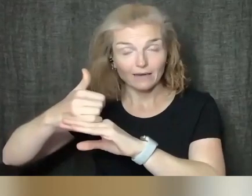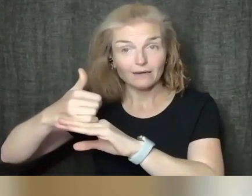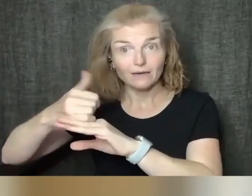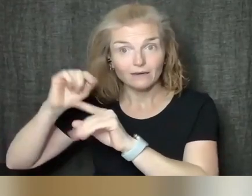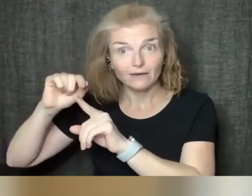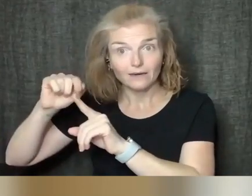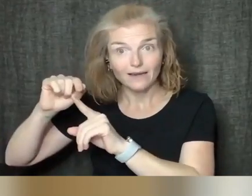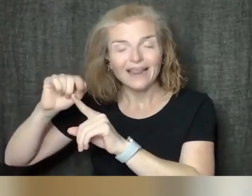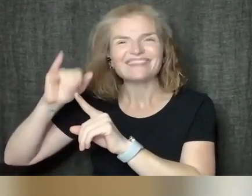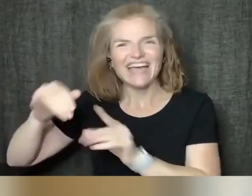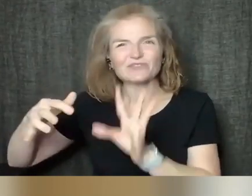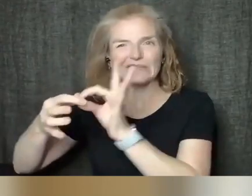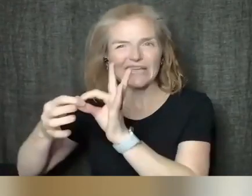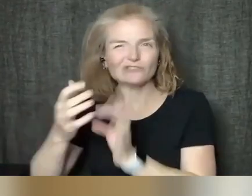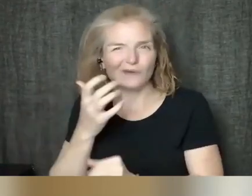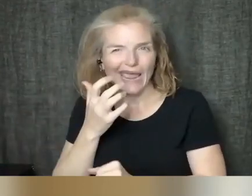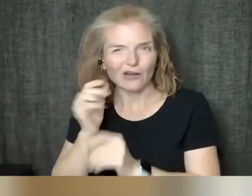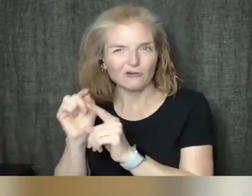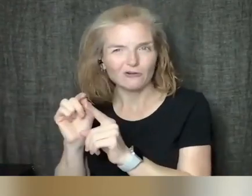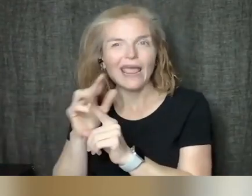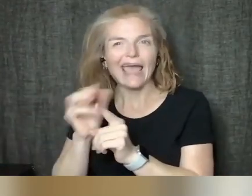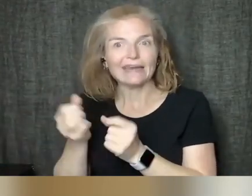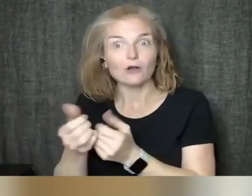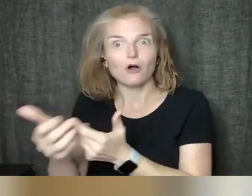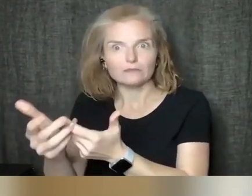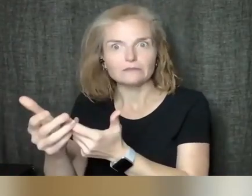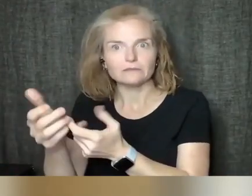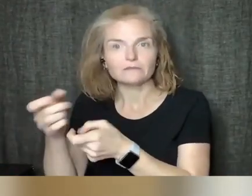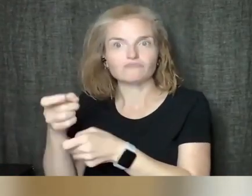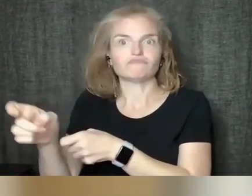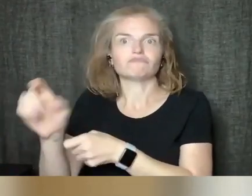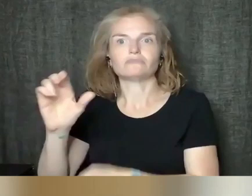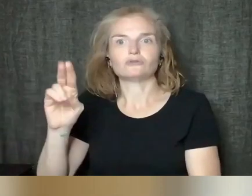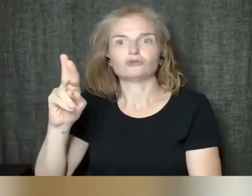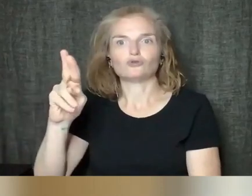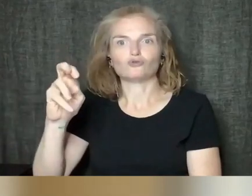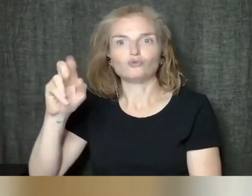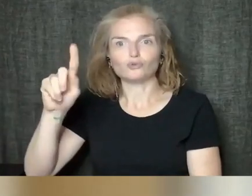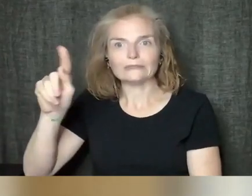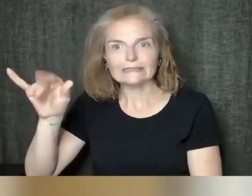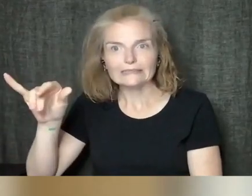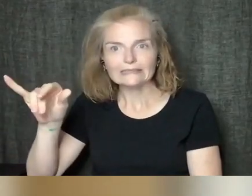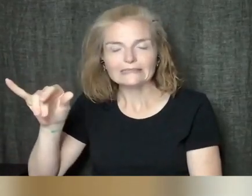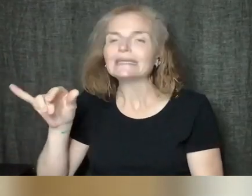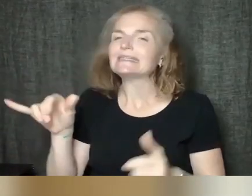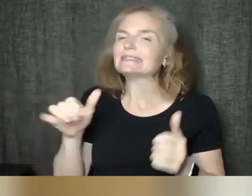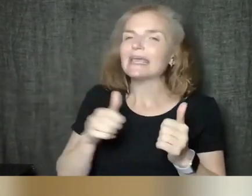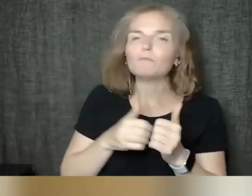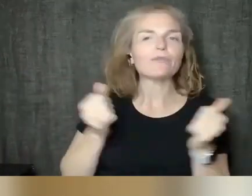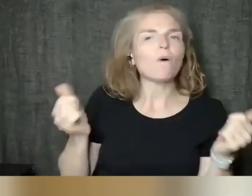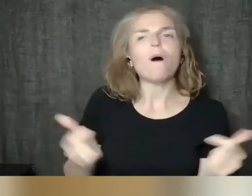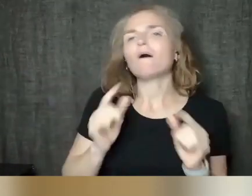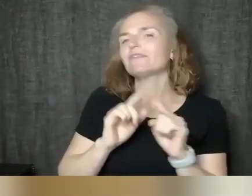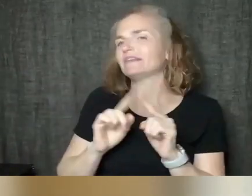is rooted in anger and leads to cruelty. The same with all the different states. We get to